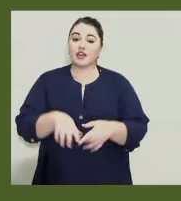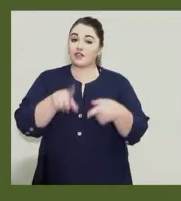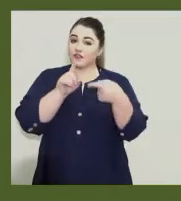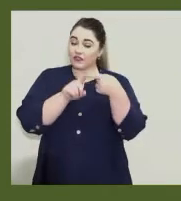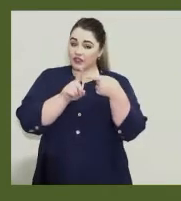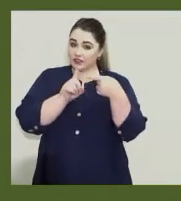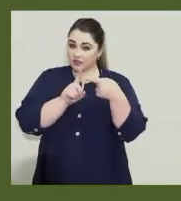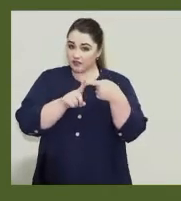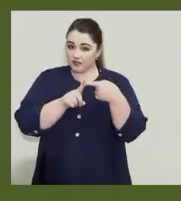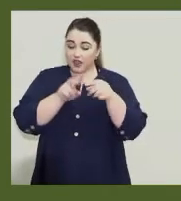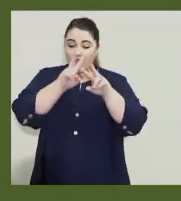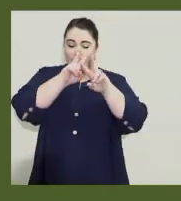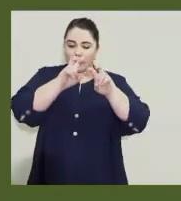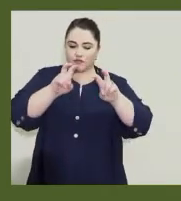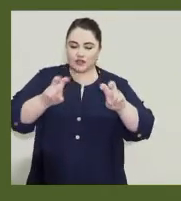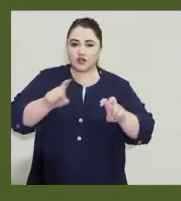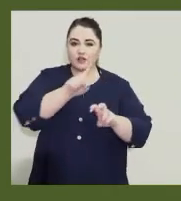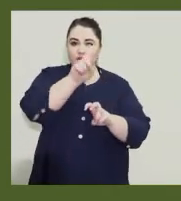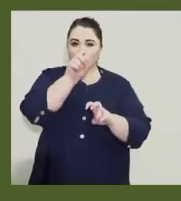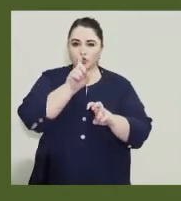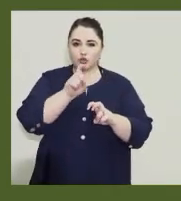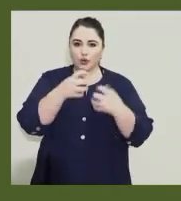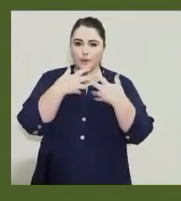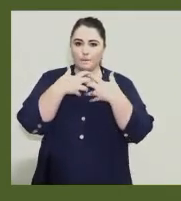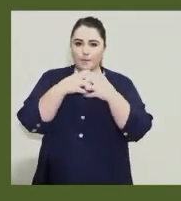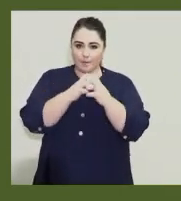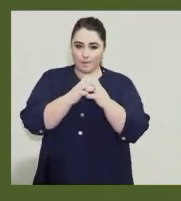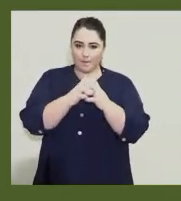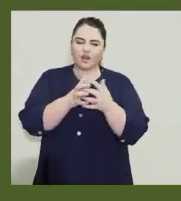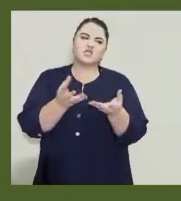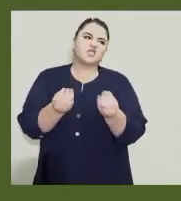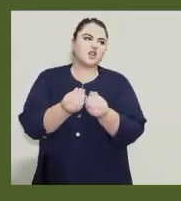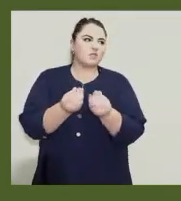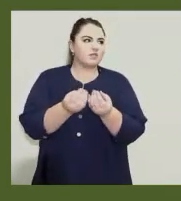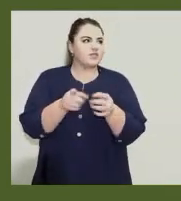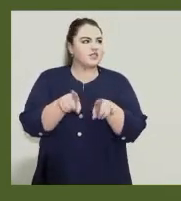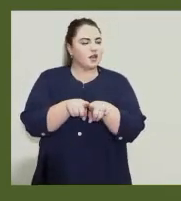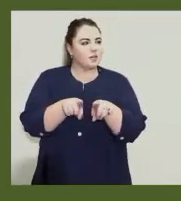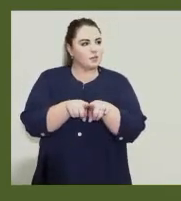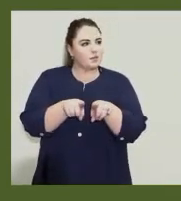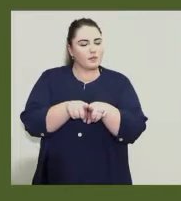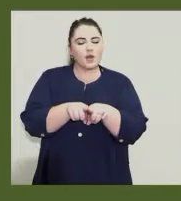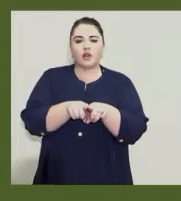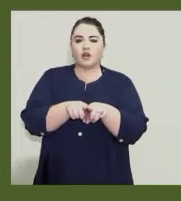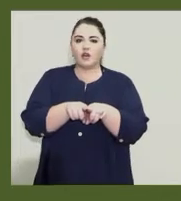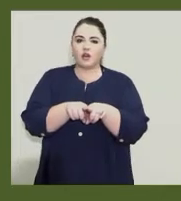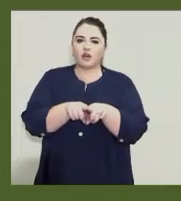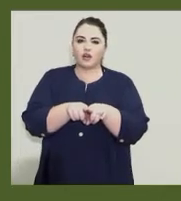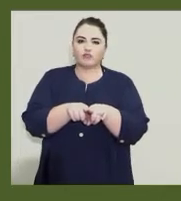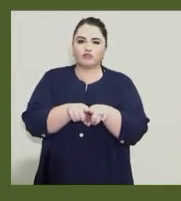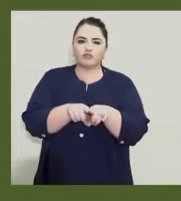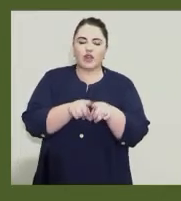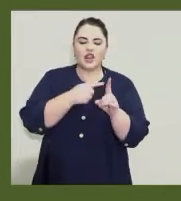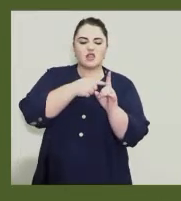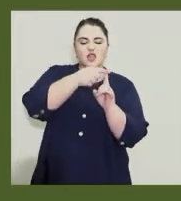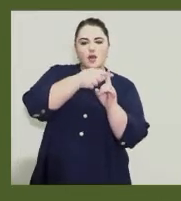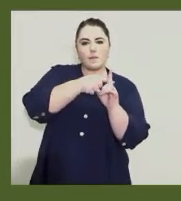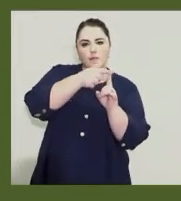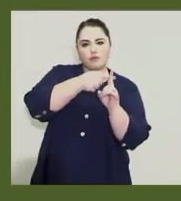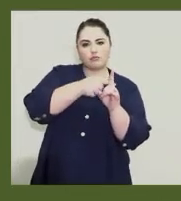investigative question. Something like, what is the influence of temperature